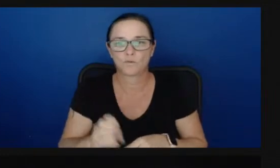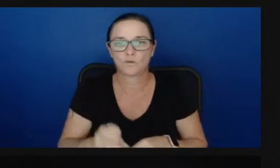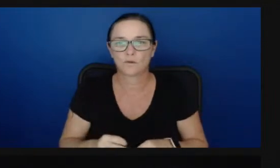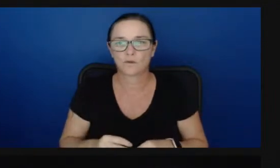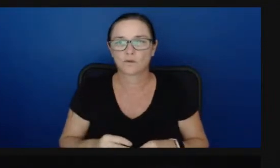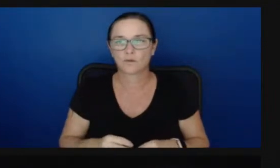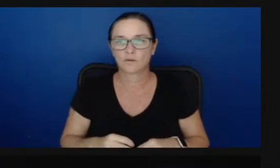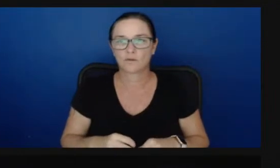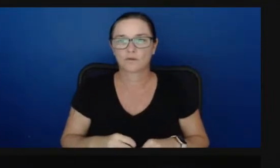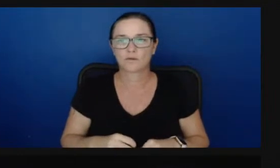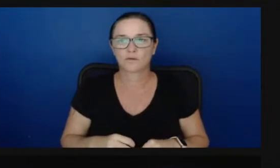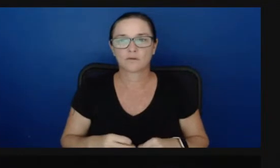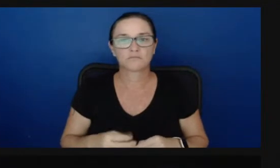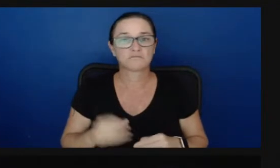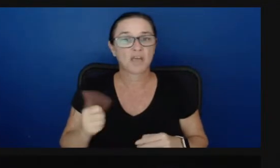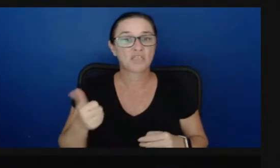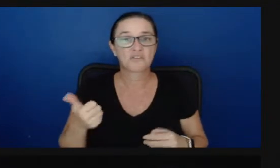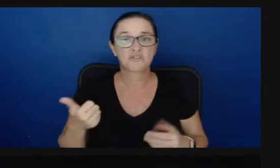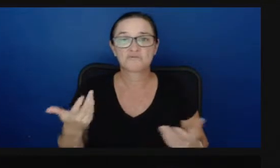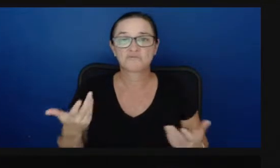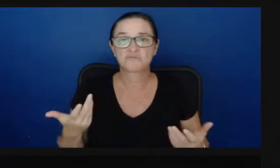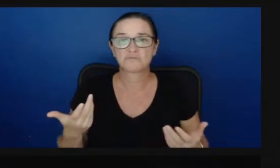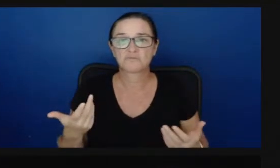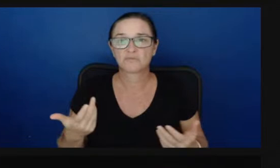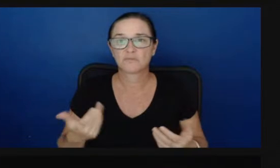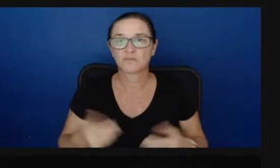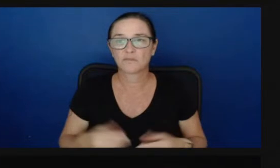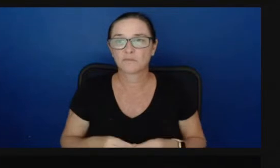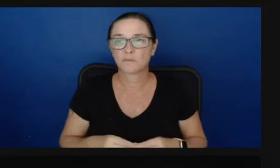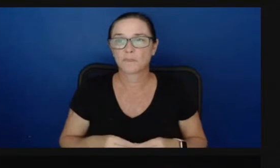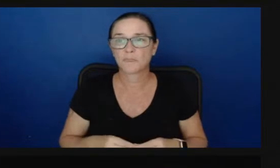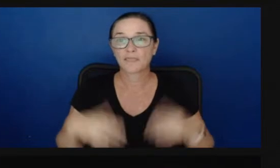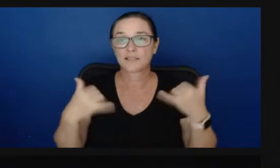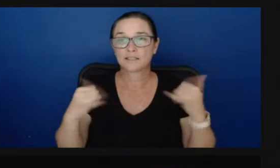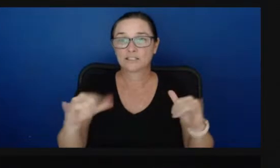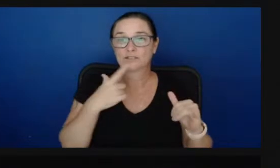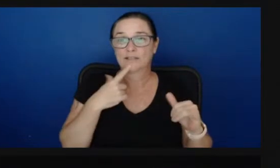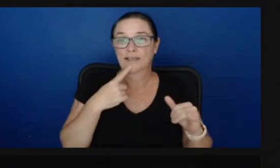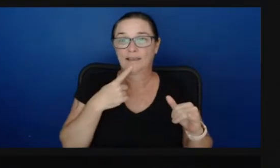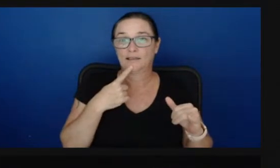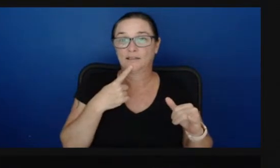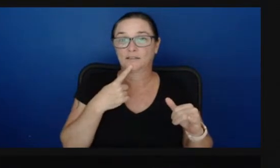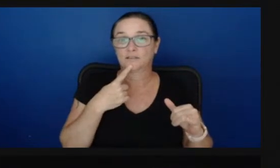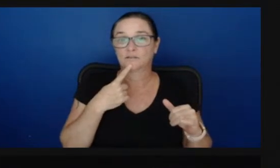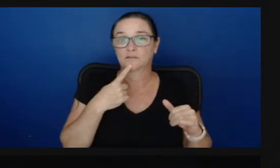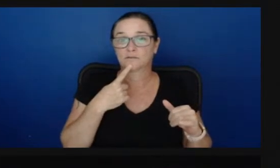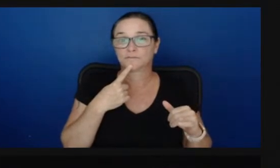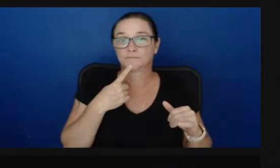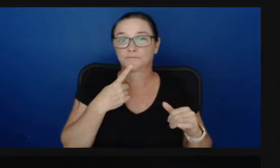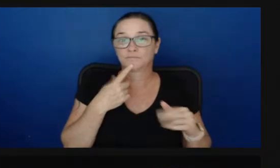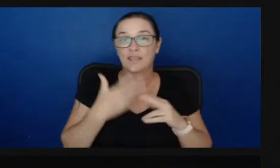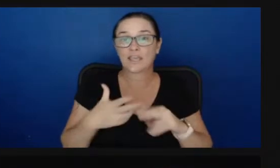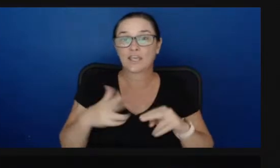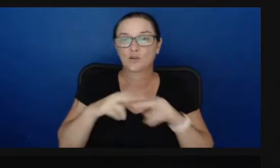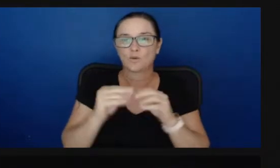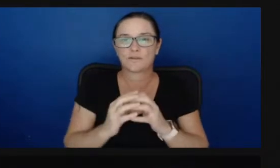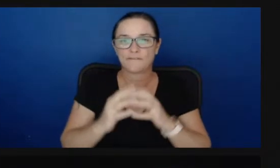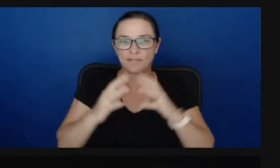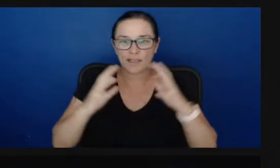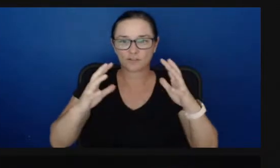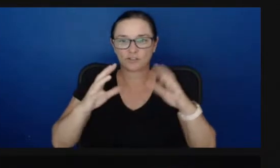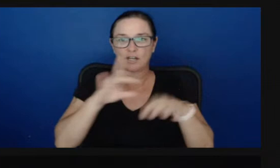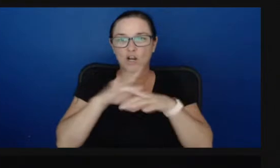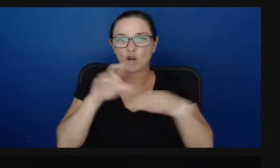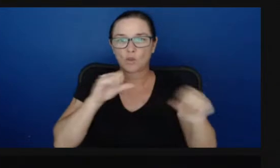And otherwise, they are still saying that increased inflation and